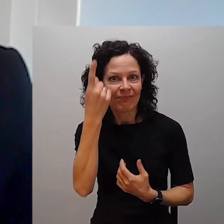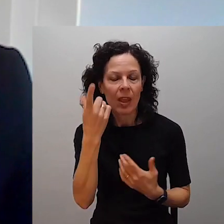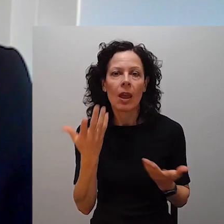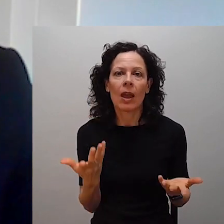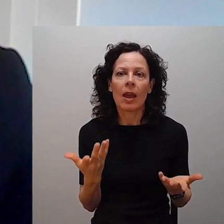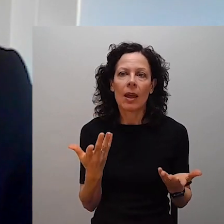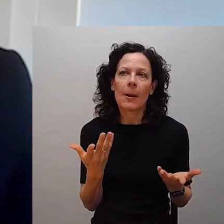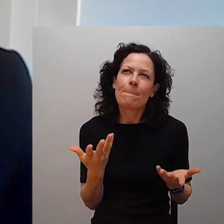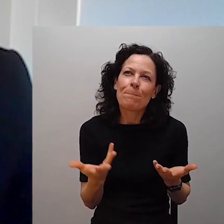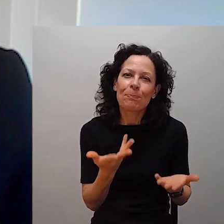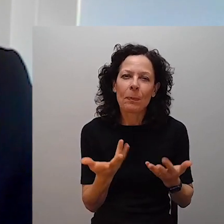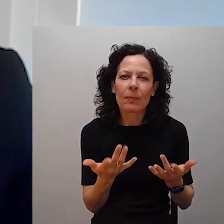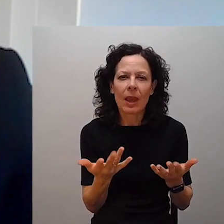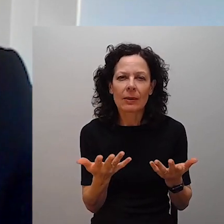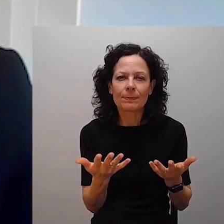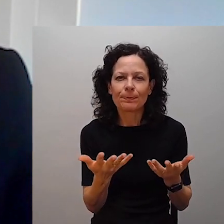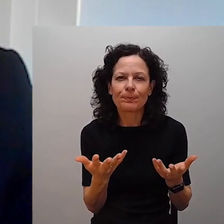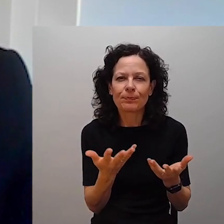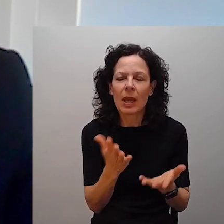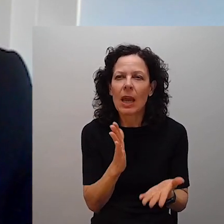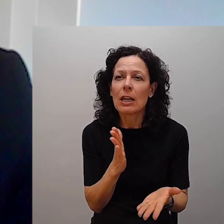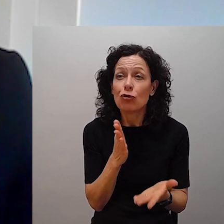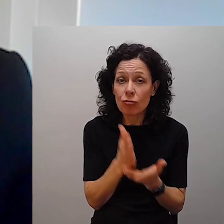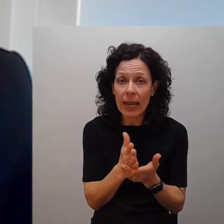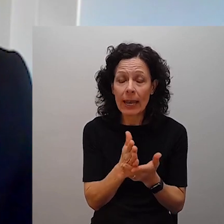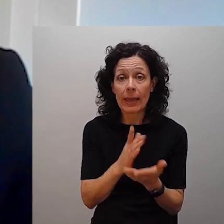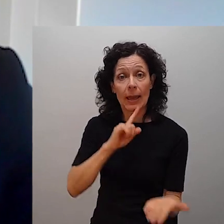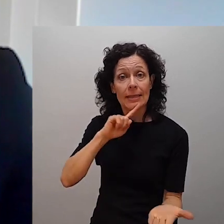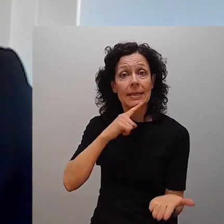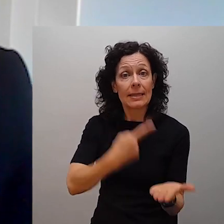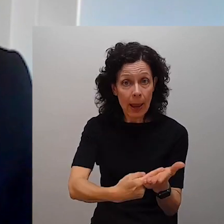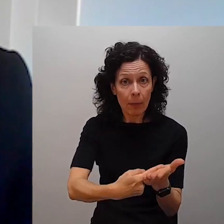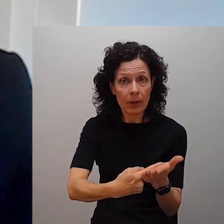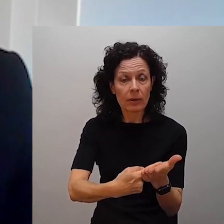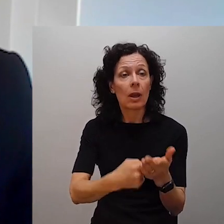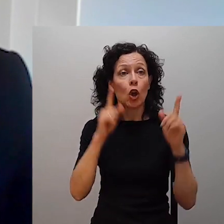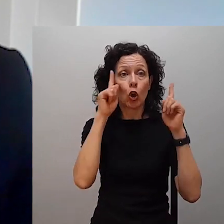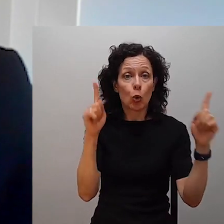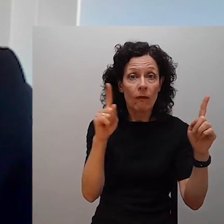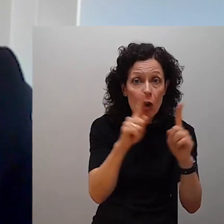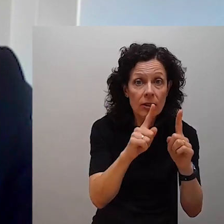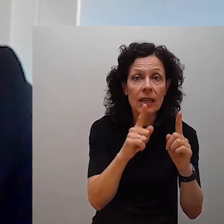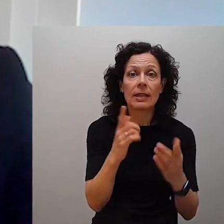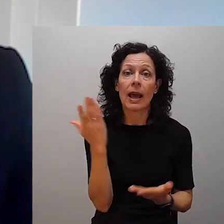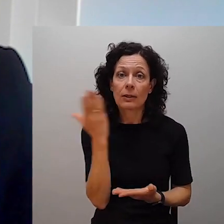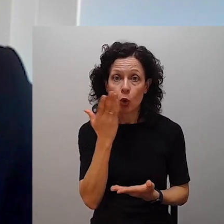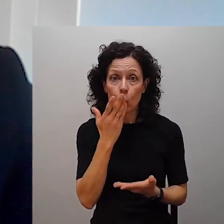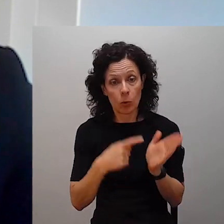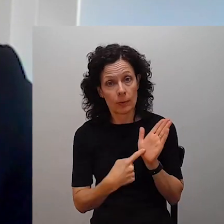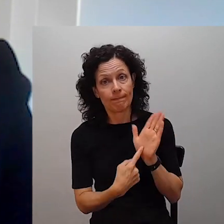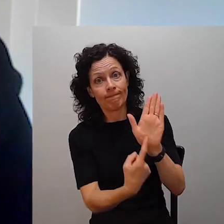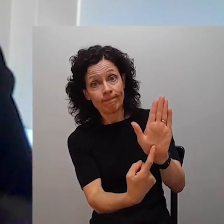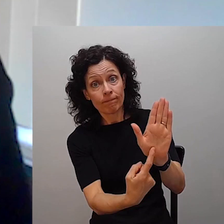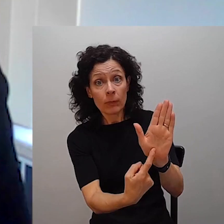initiative. It's really a statement that universities and schools can make